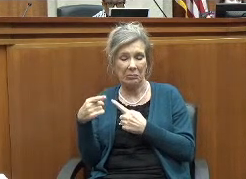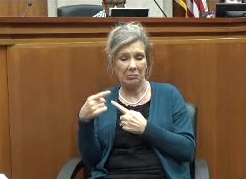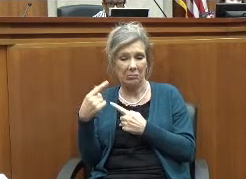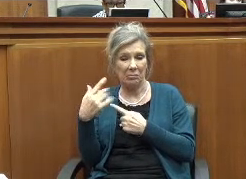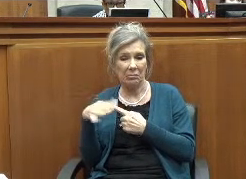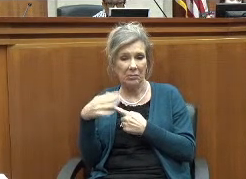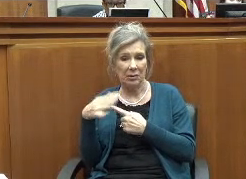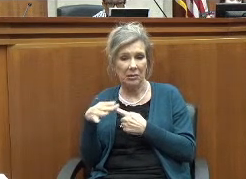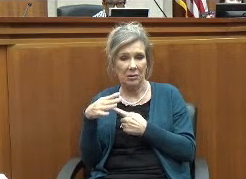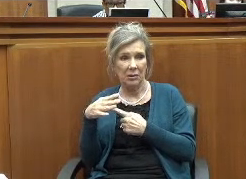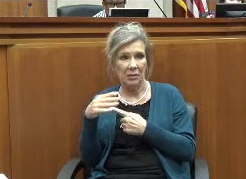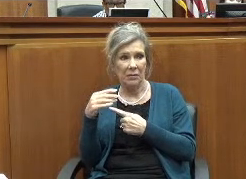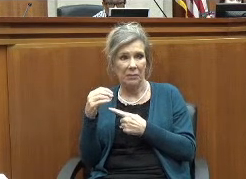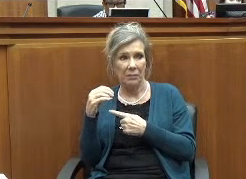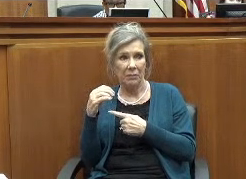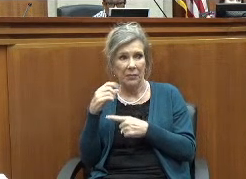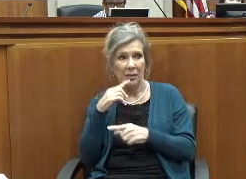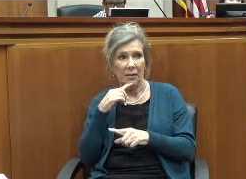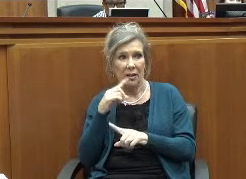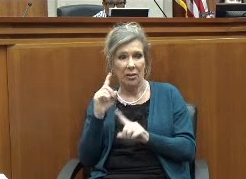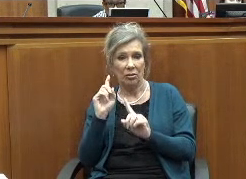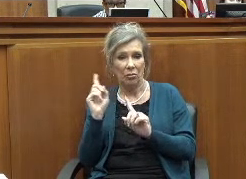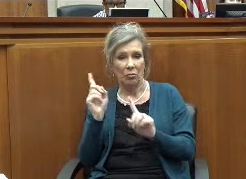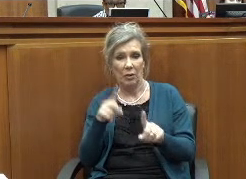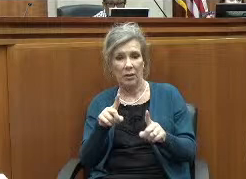of Bessie, a lot of